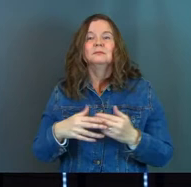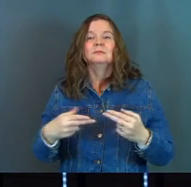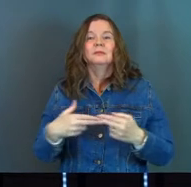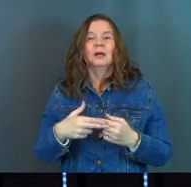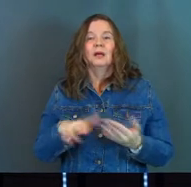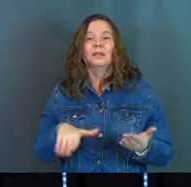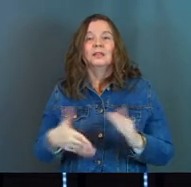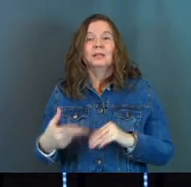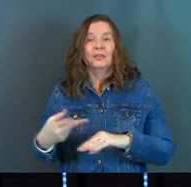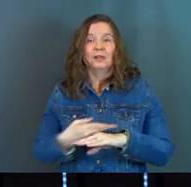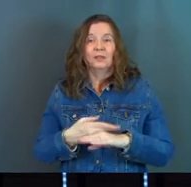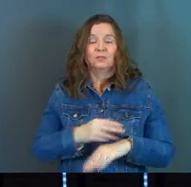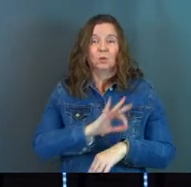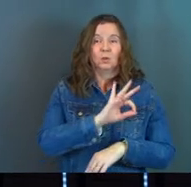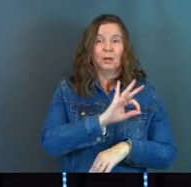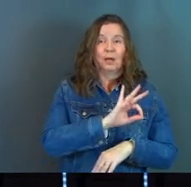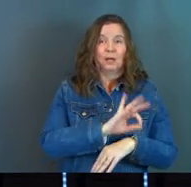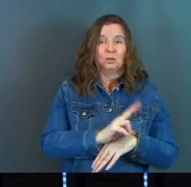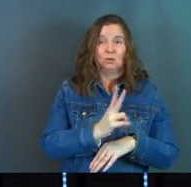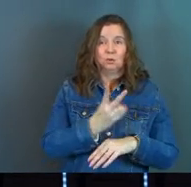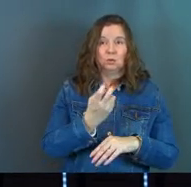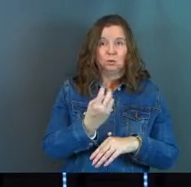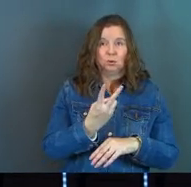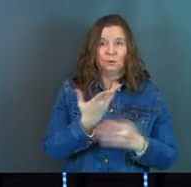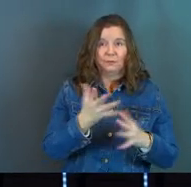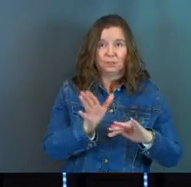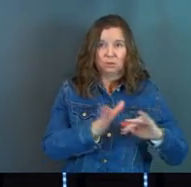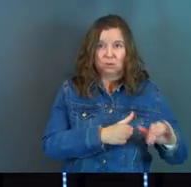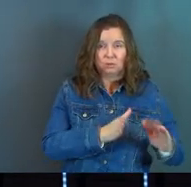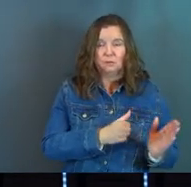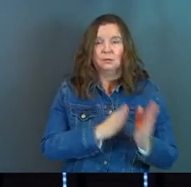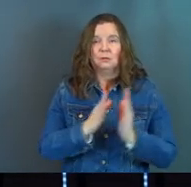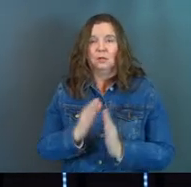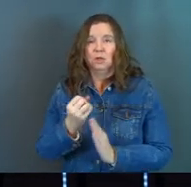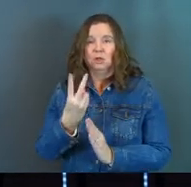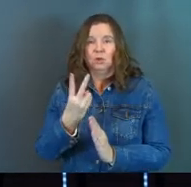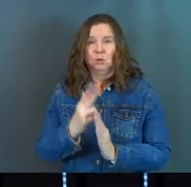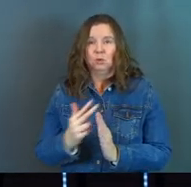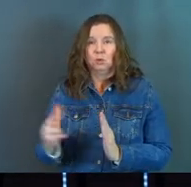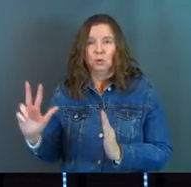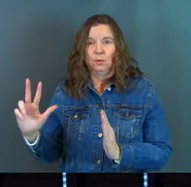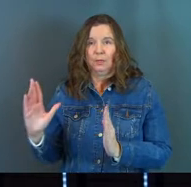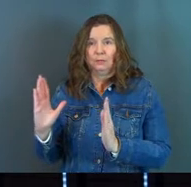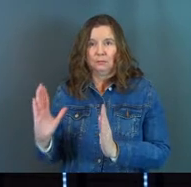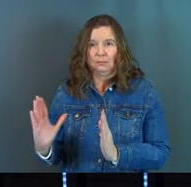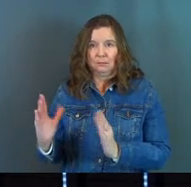So we just had 9 a.m. to noon, and this all takes place between noon and 3 p.m.